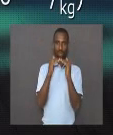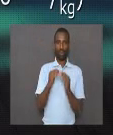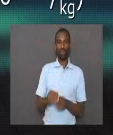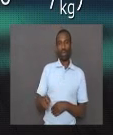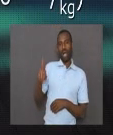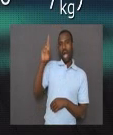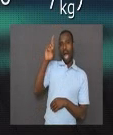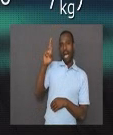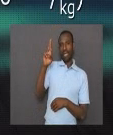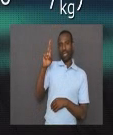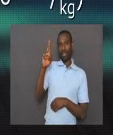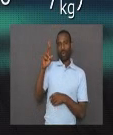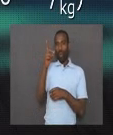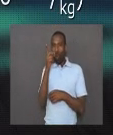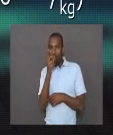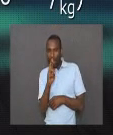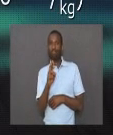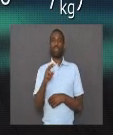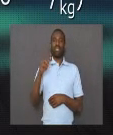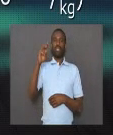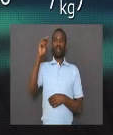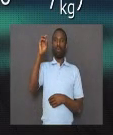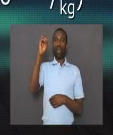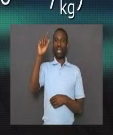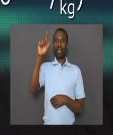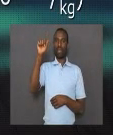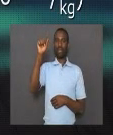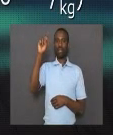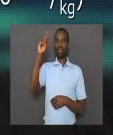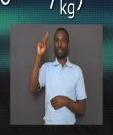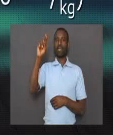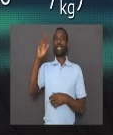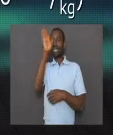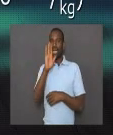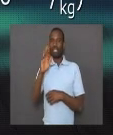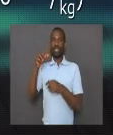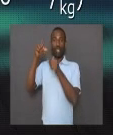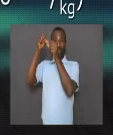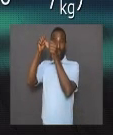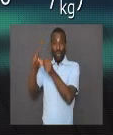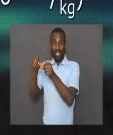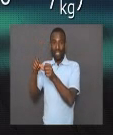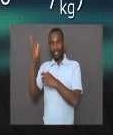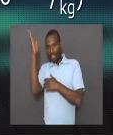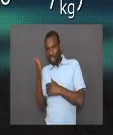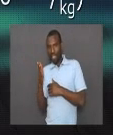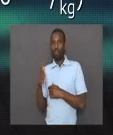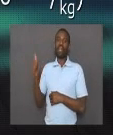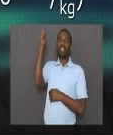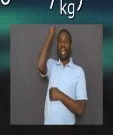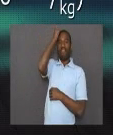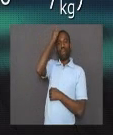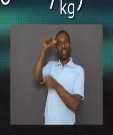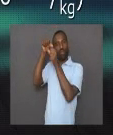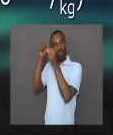molar gas constant divided by Avogadro's constant. The